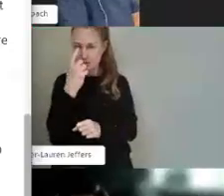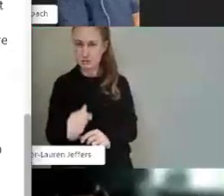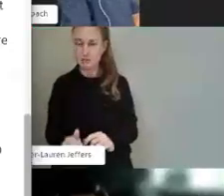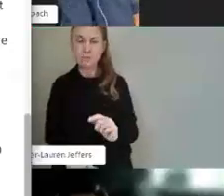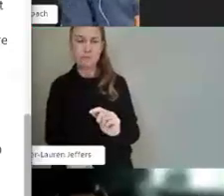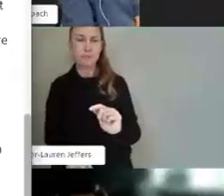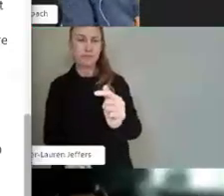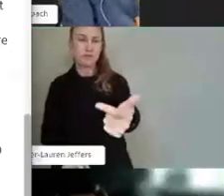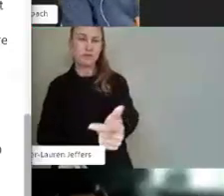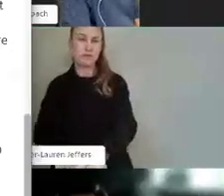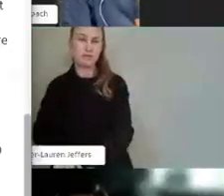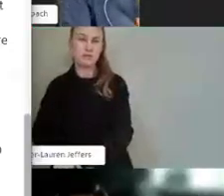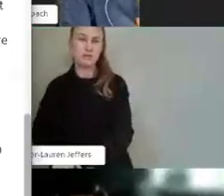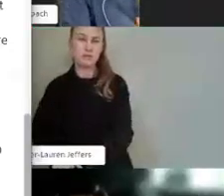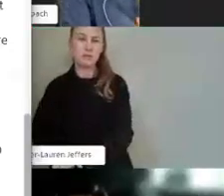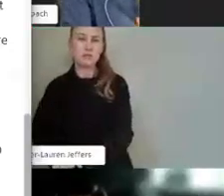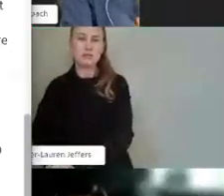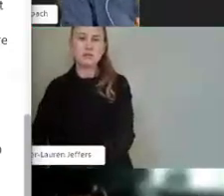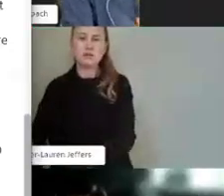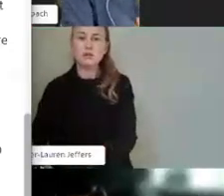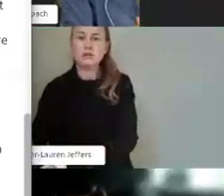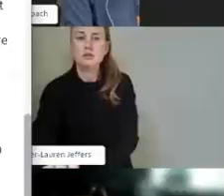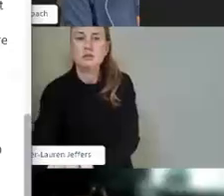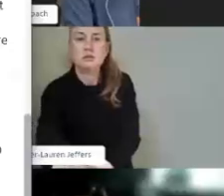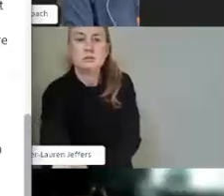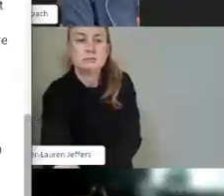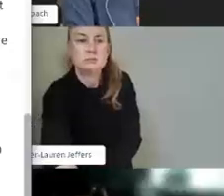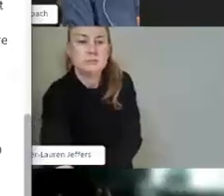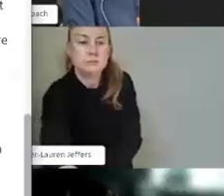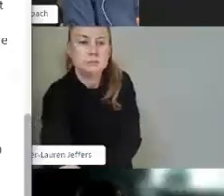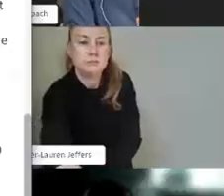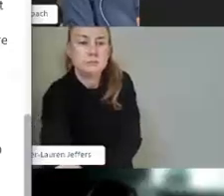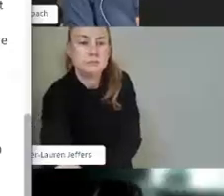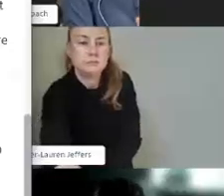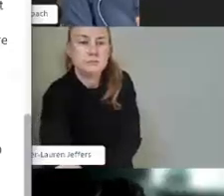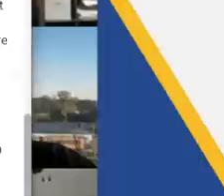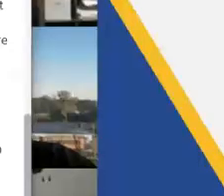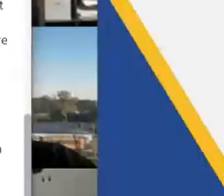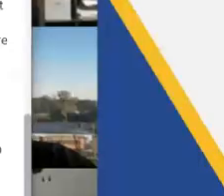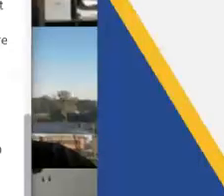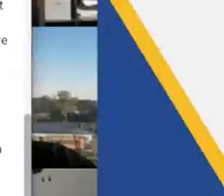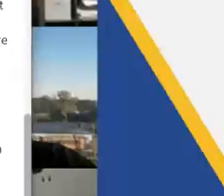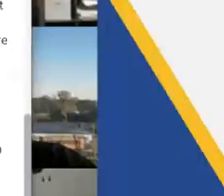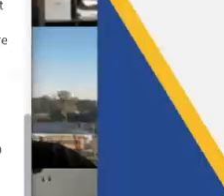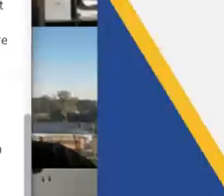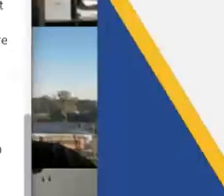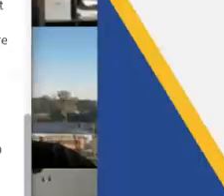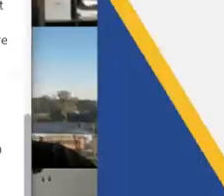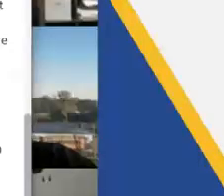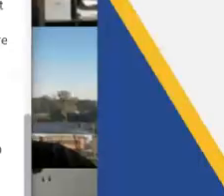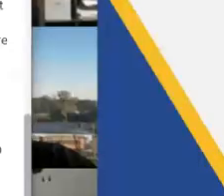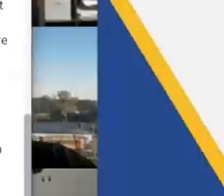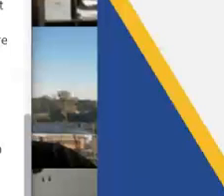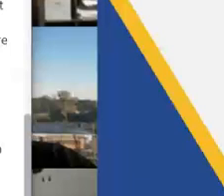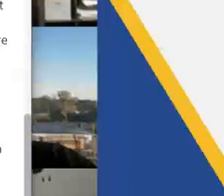Yeah, that does. I mean, Dave, and I've always, my approach is I would much rather come to the council